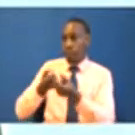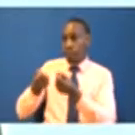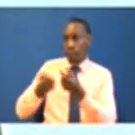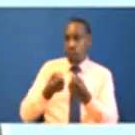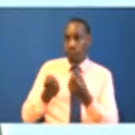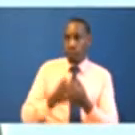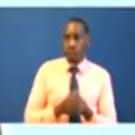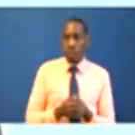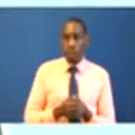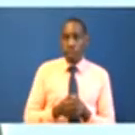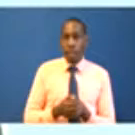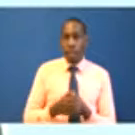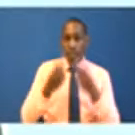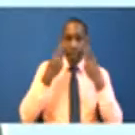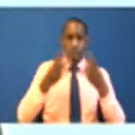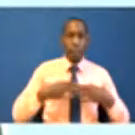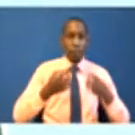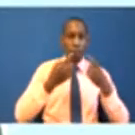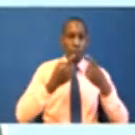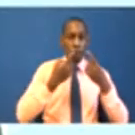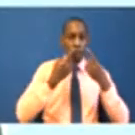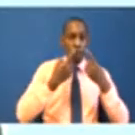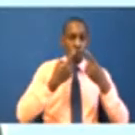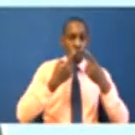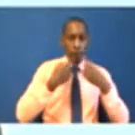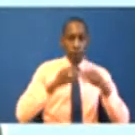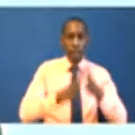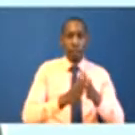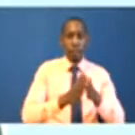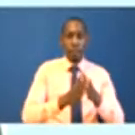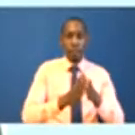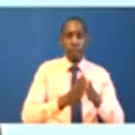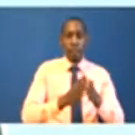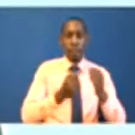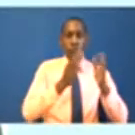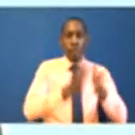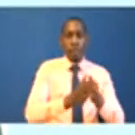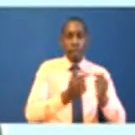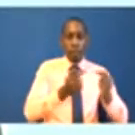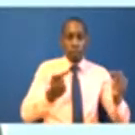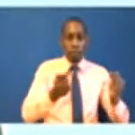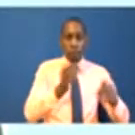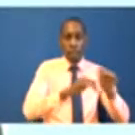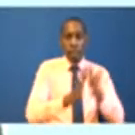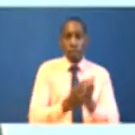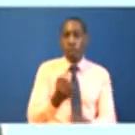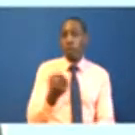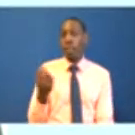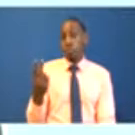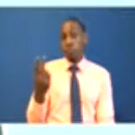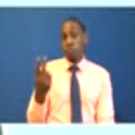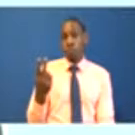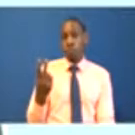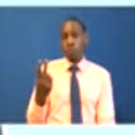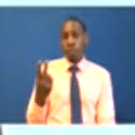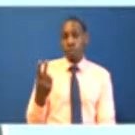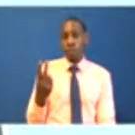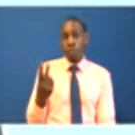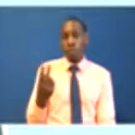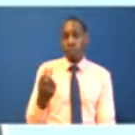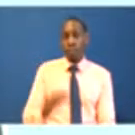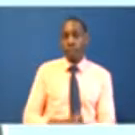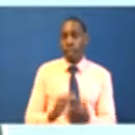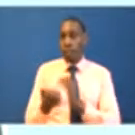at those who have been declared elected at the post in this election how many just two two actually